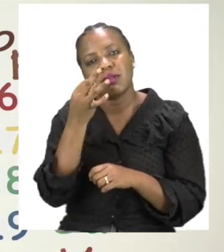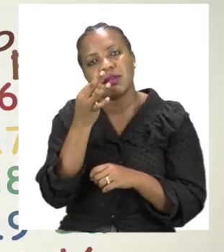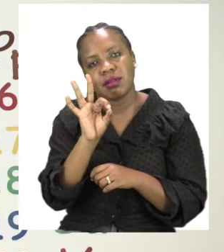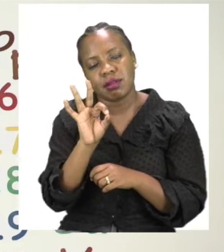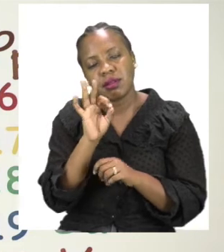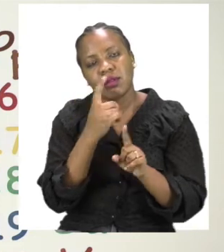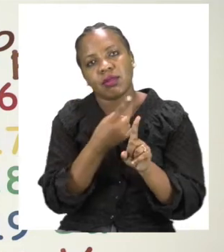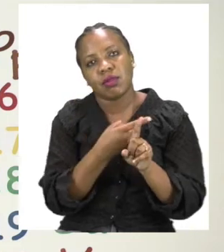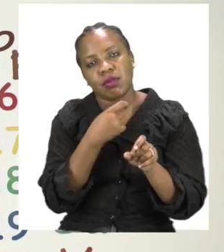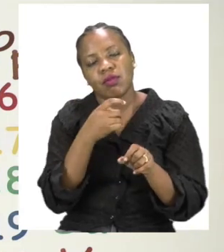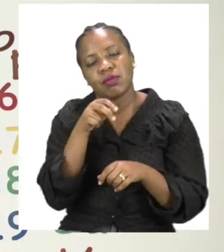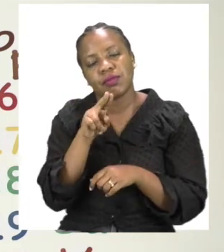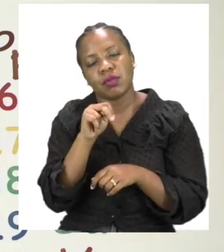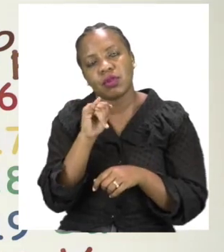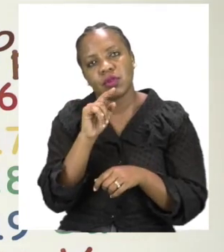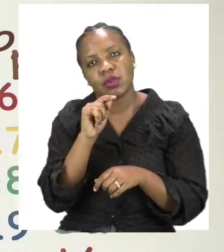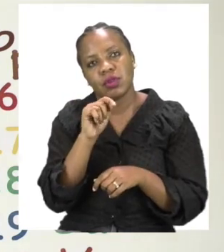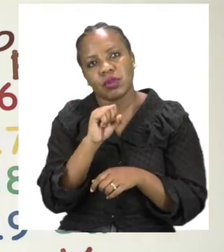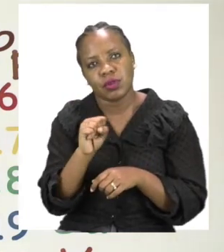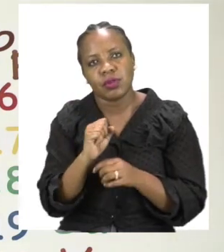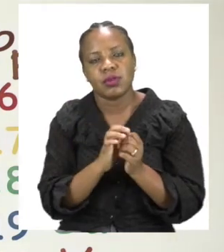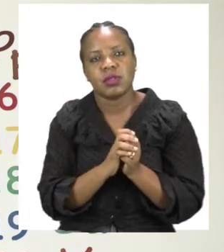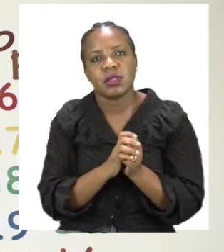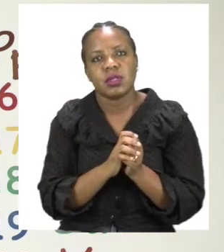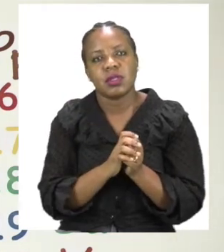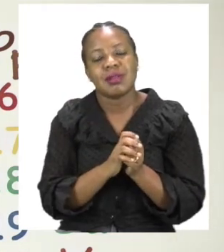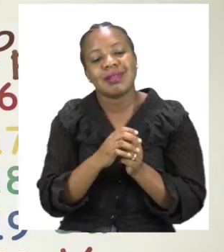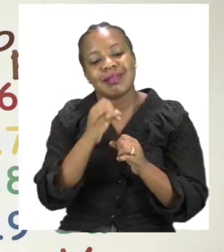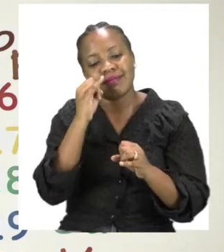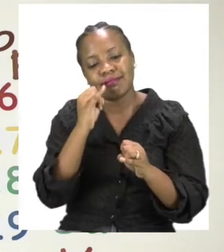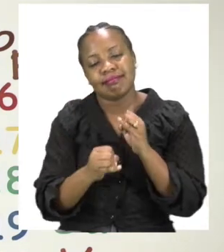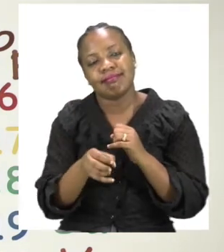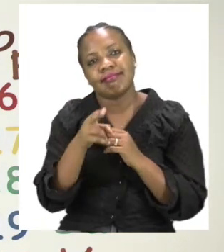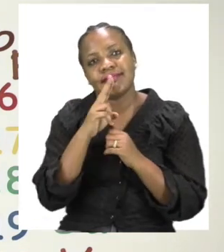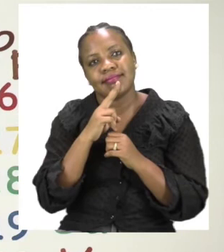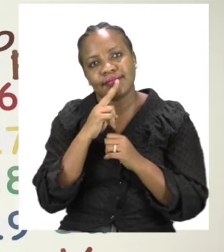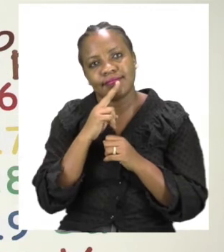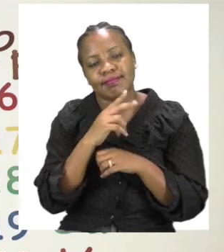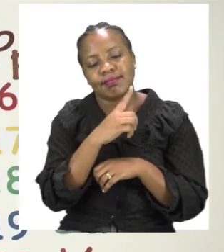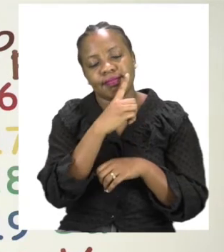it down. So our final answer is